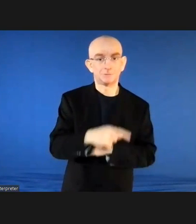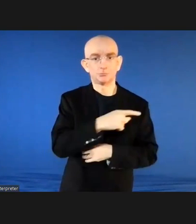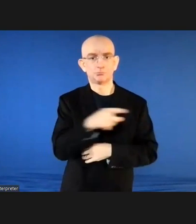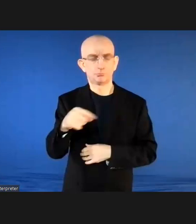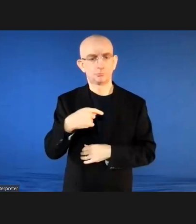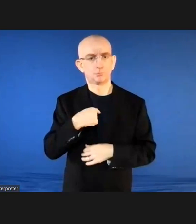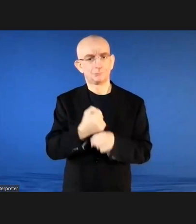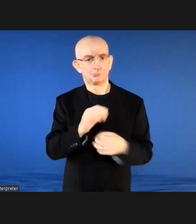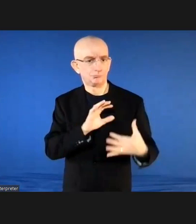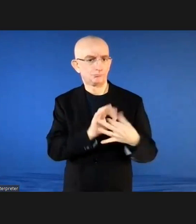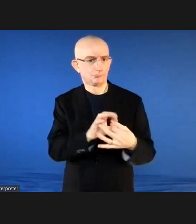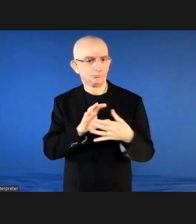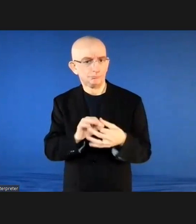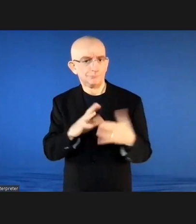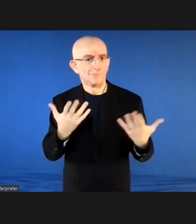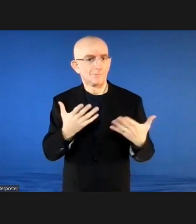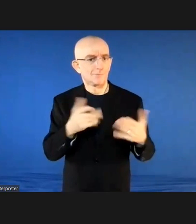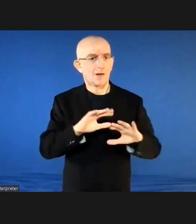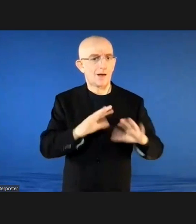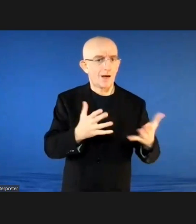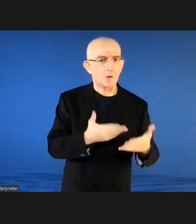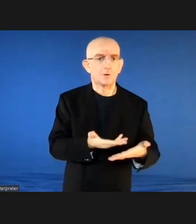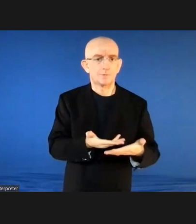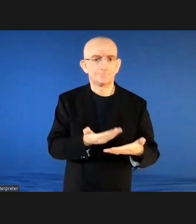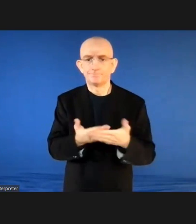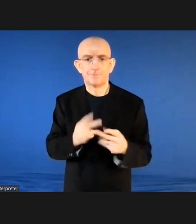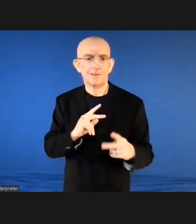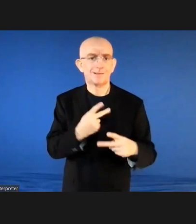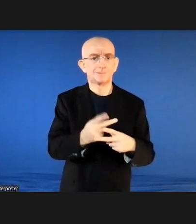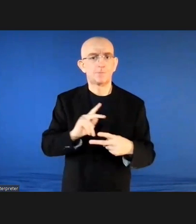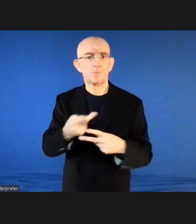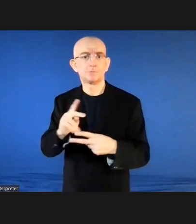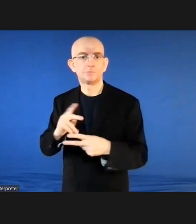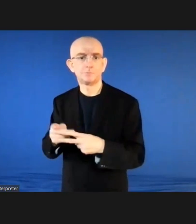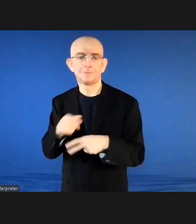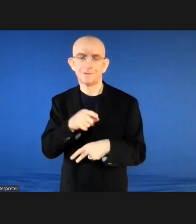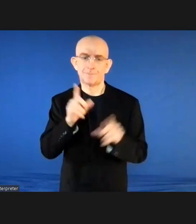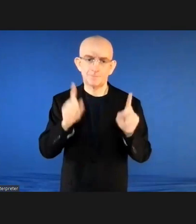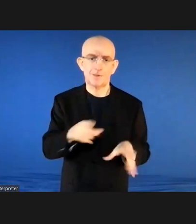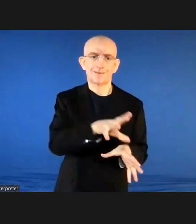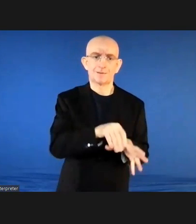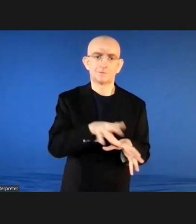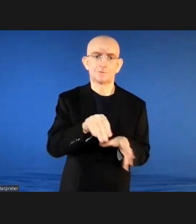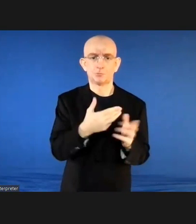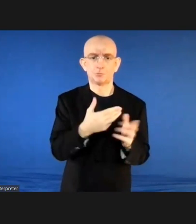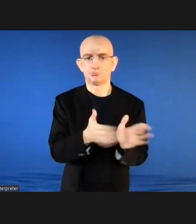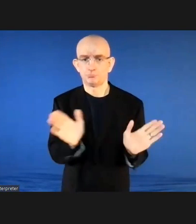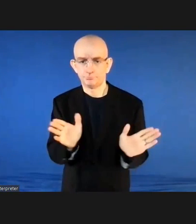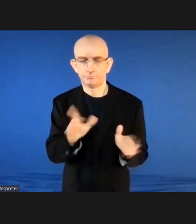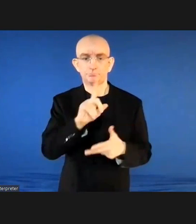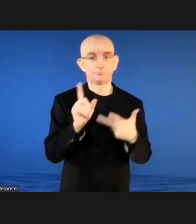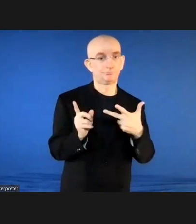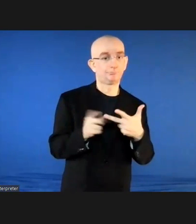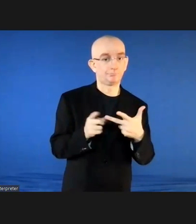So thirdly, I mentioned data as an example of what we have been doing. And without data, it's really harder to support